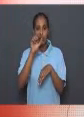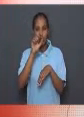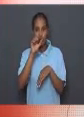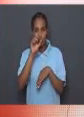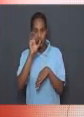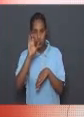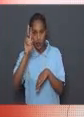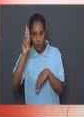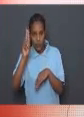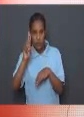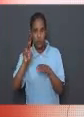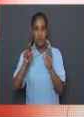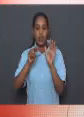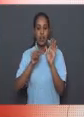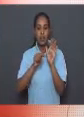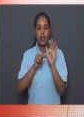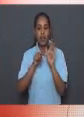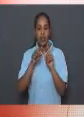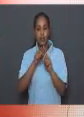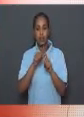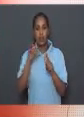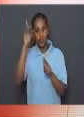cathode in a Daniell cell.